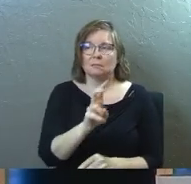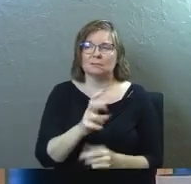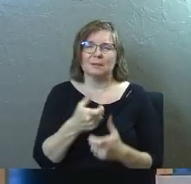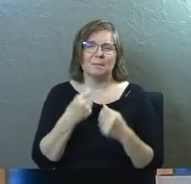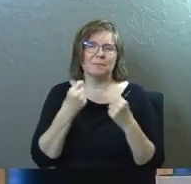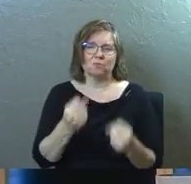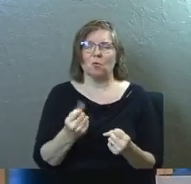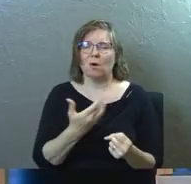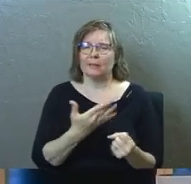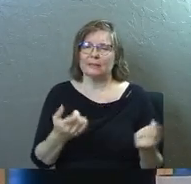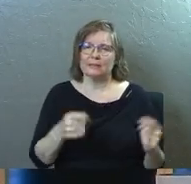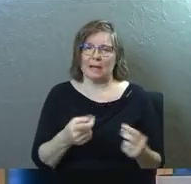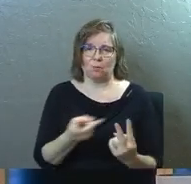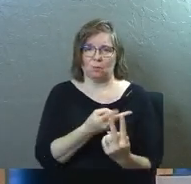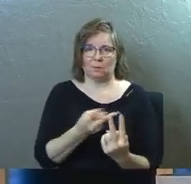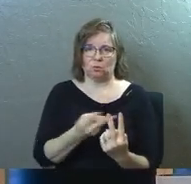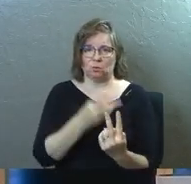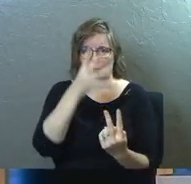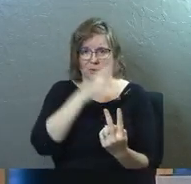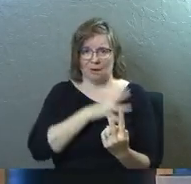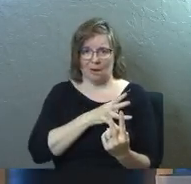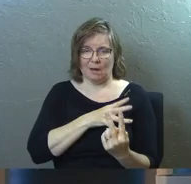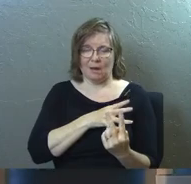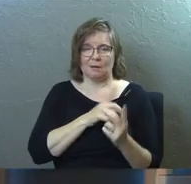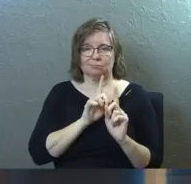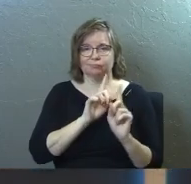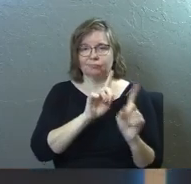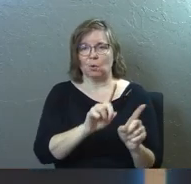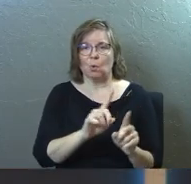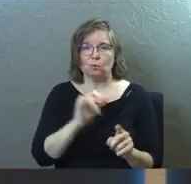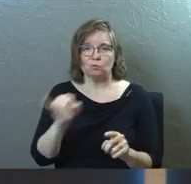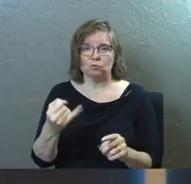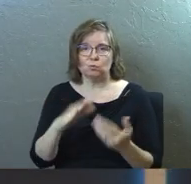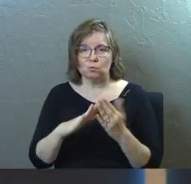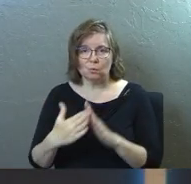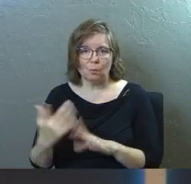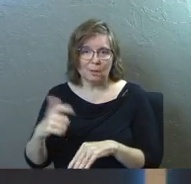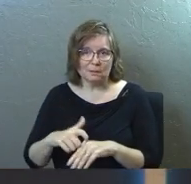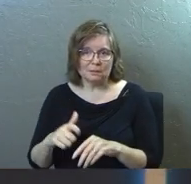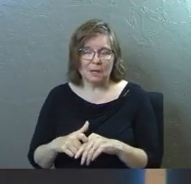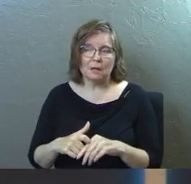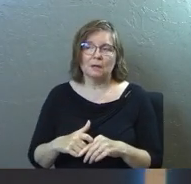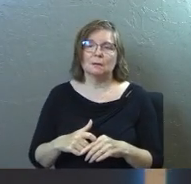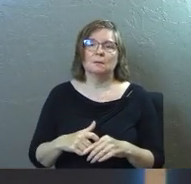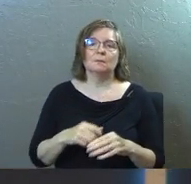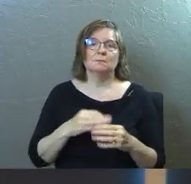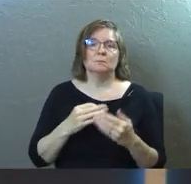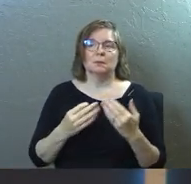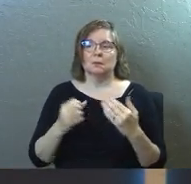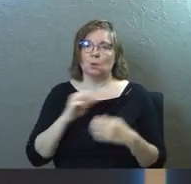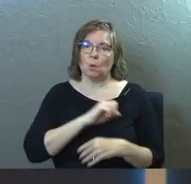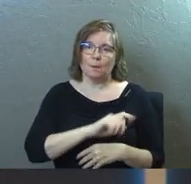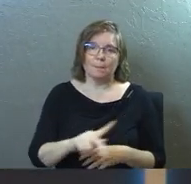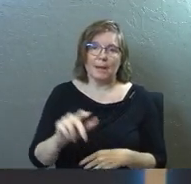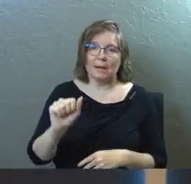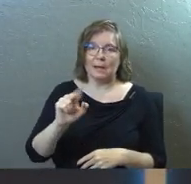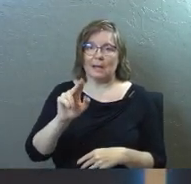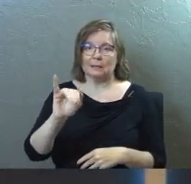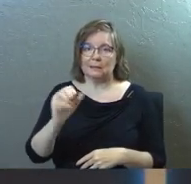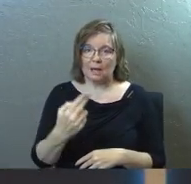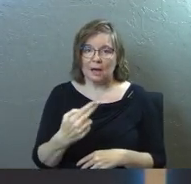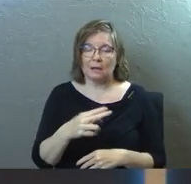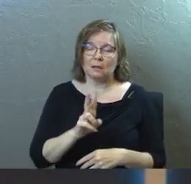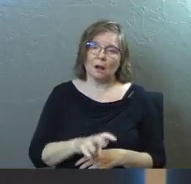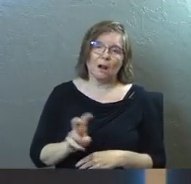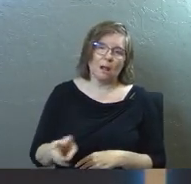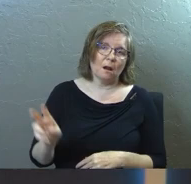just mighty things happening where these two guys do ministry. They're sent together to Jerusalem at one point to help bring relief during a famine. They go back to Antioch, and at this point